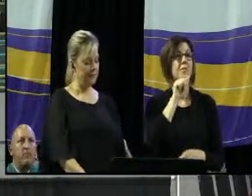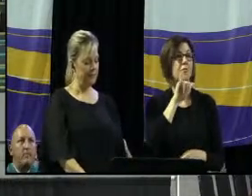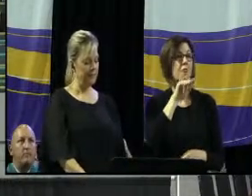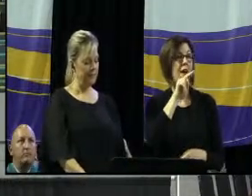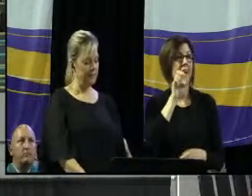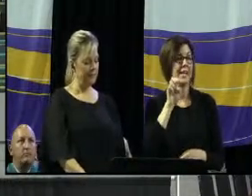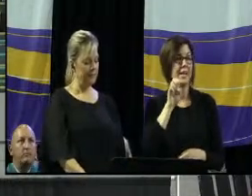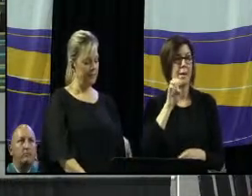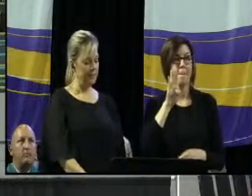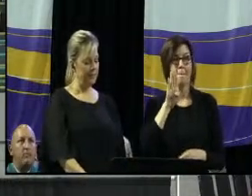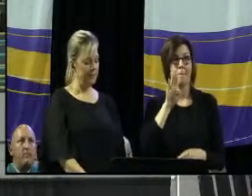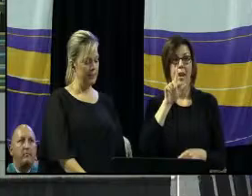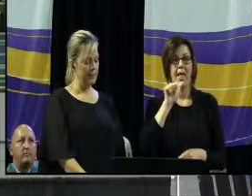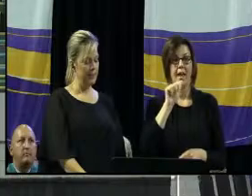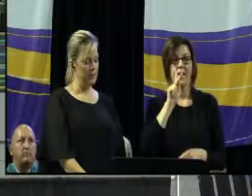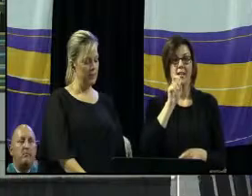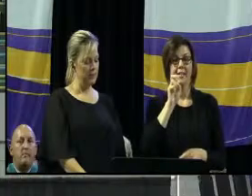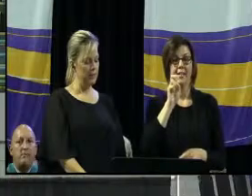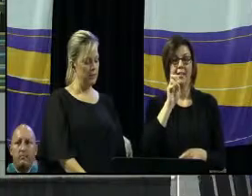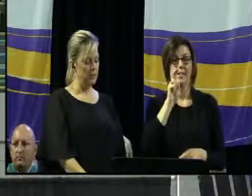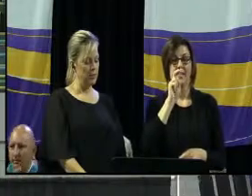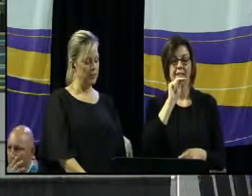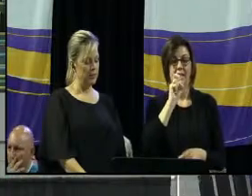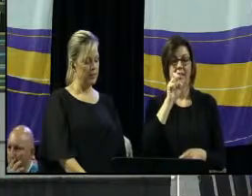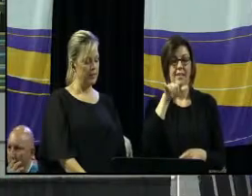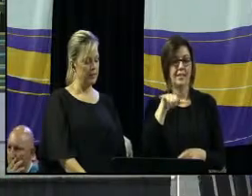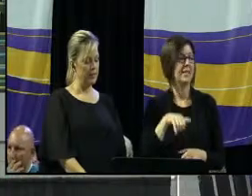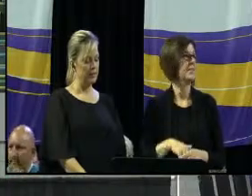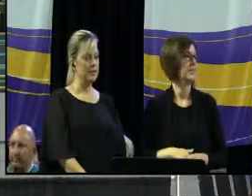Rain Jewel Blakeney.